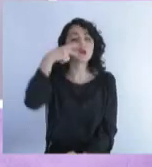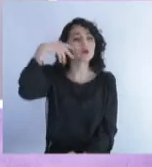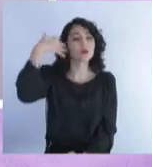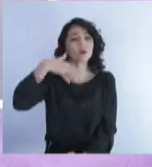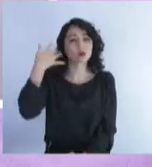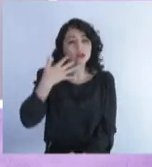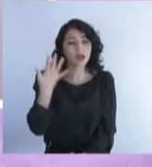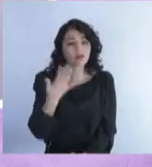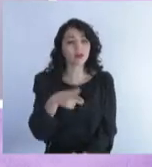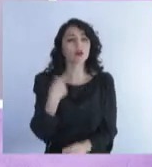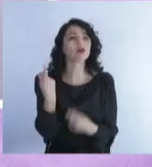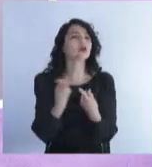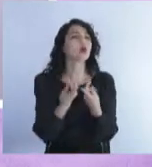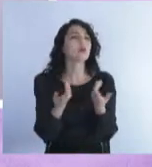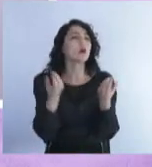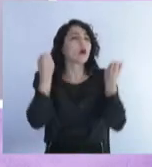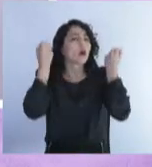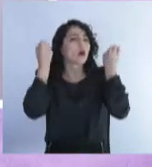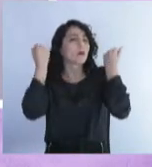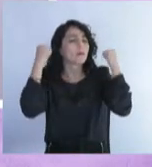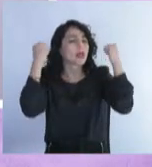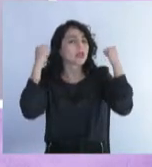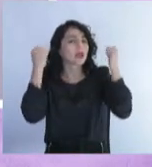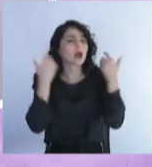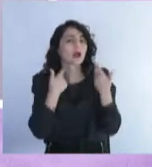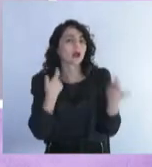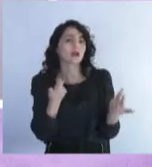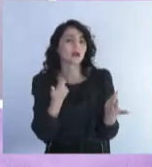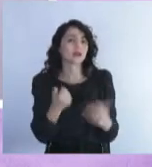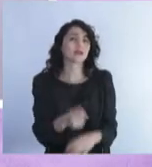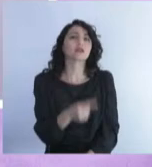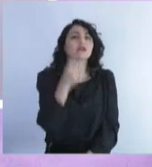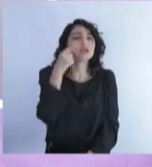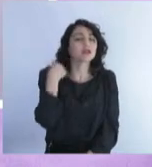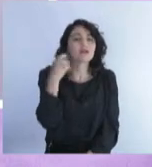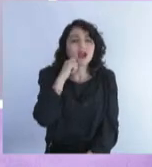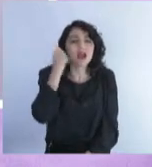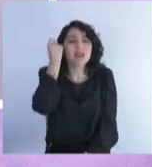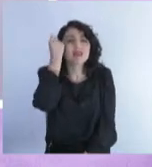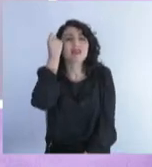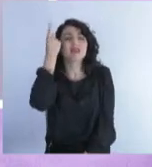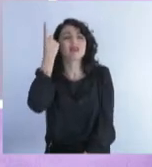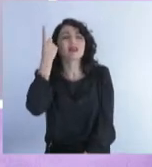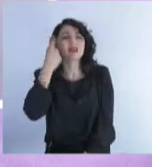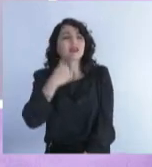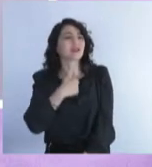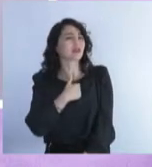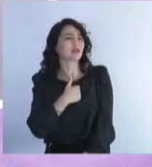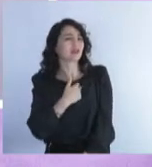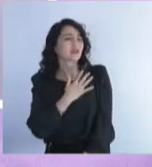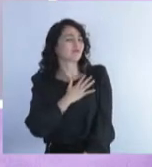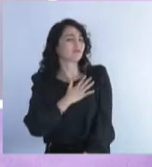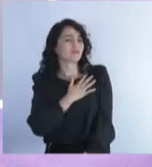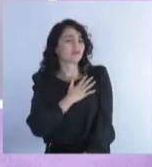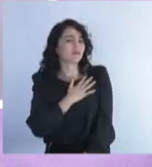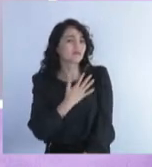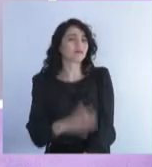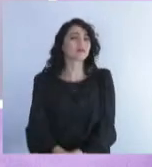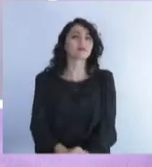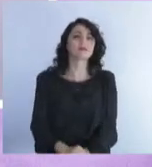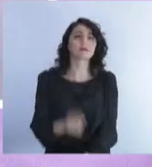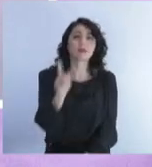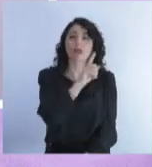fundamental point in this practice is to realize you don't have to believe those thoughts. The idea that